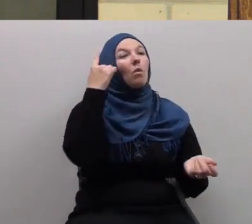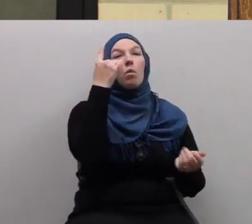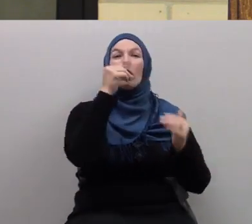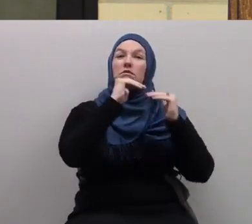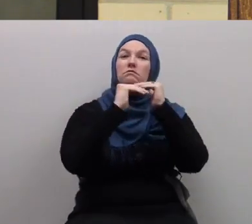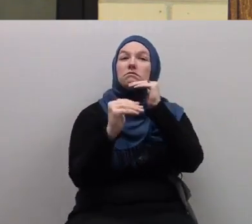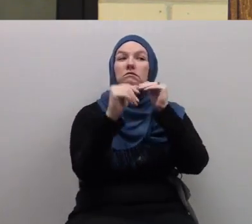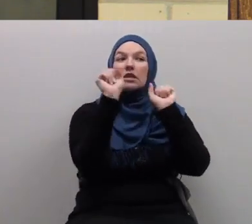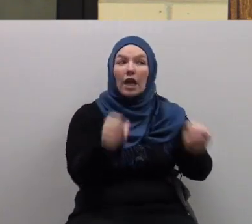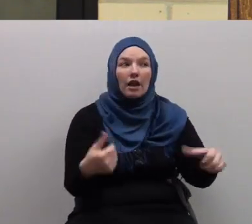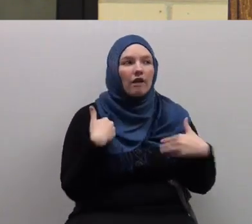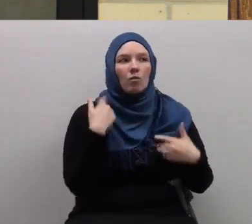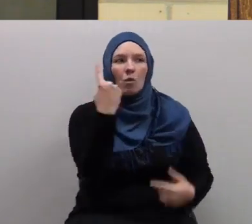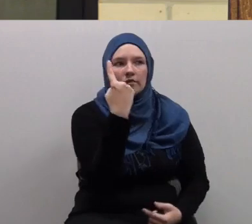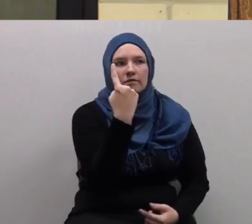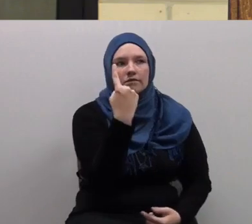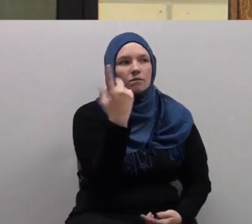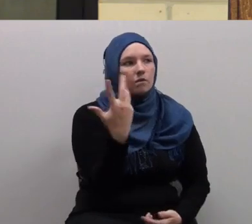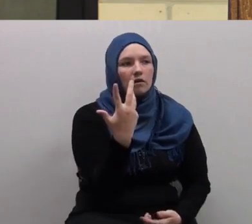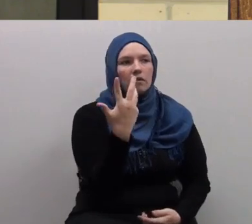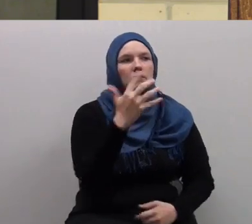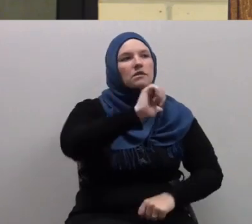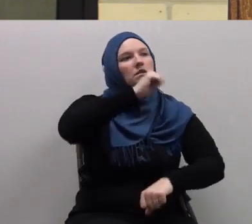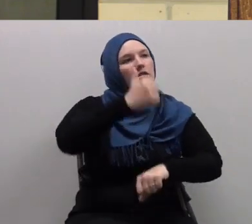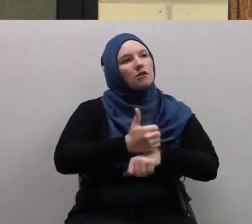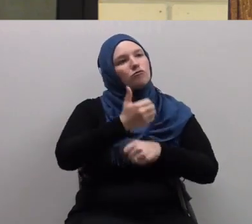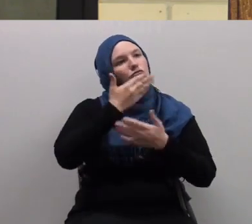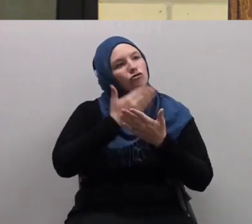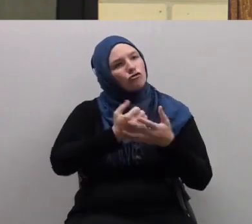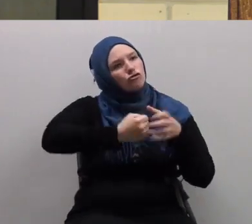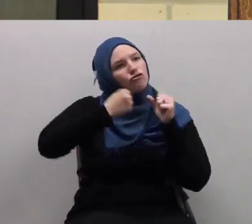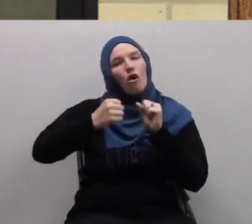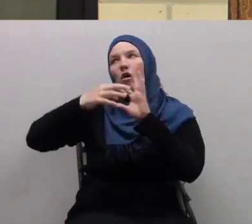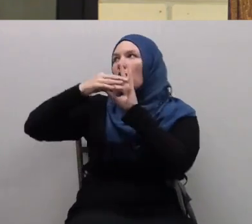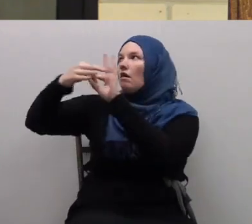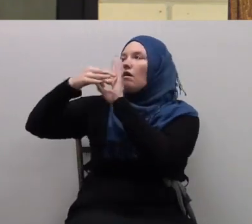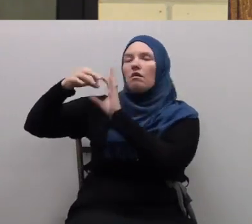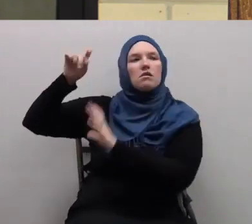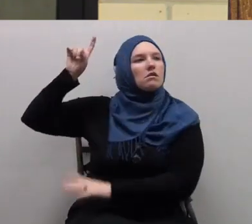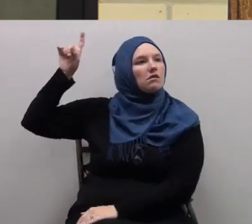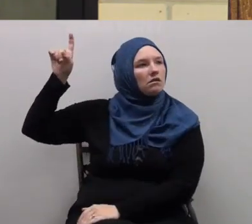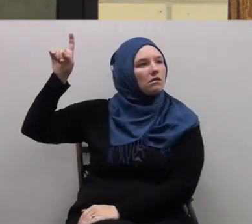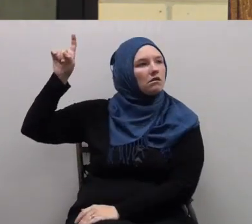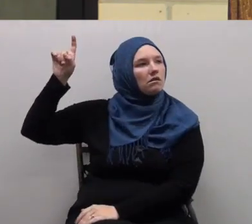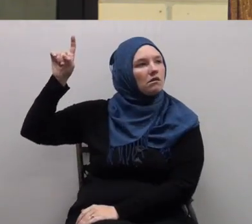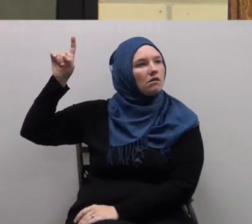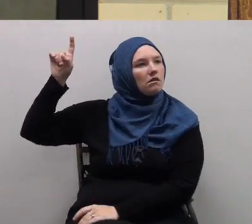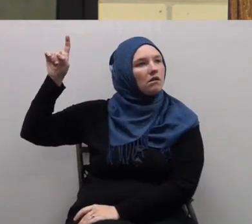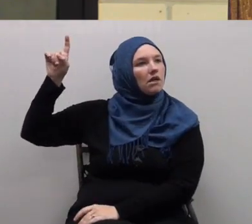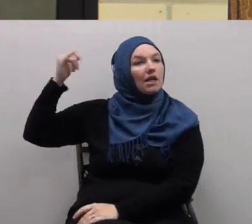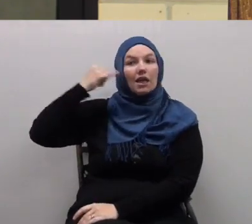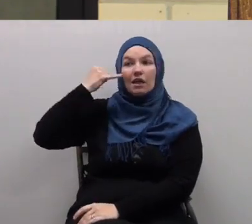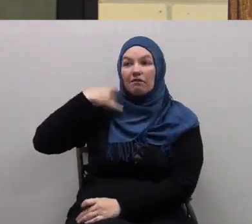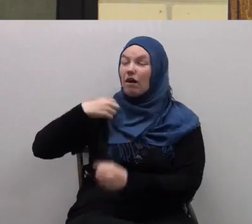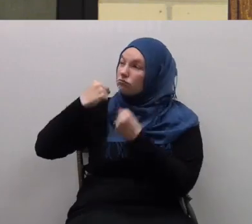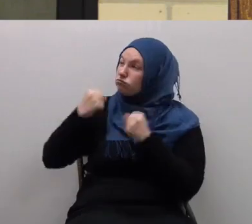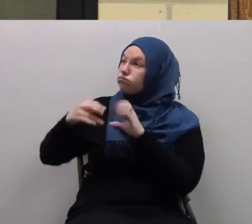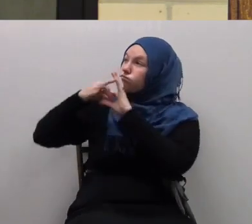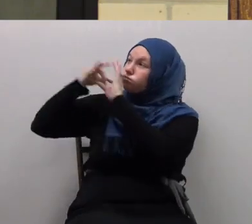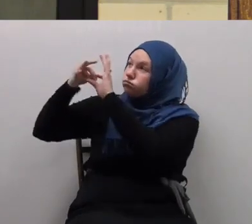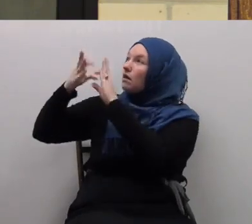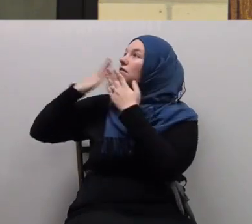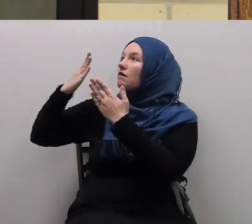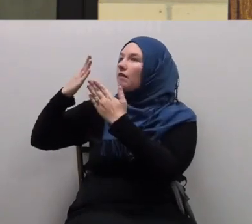with Allah and with stable people who believe in Allah. Those are